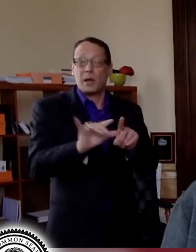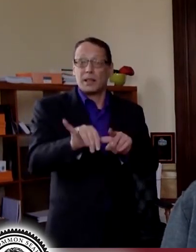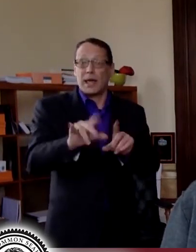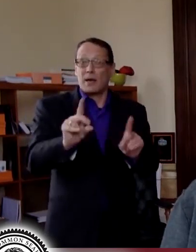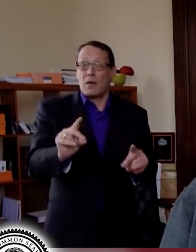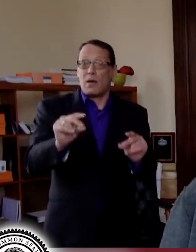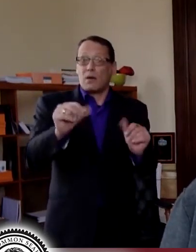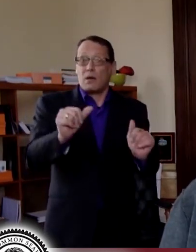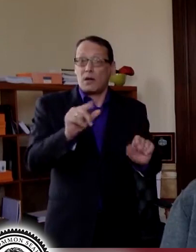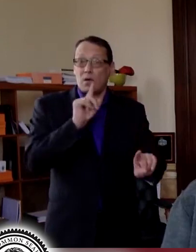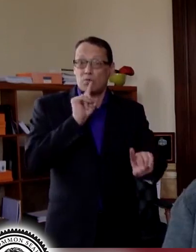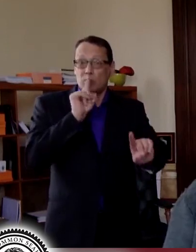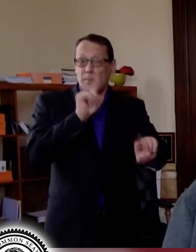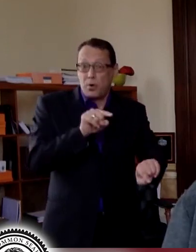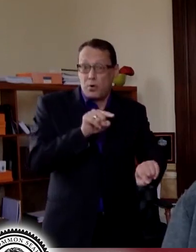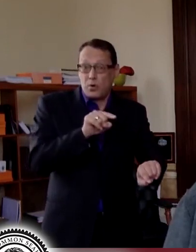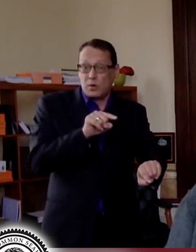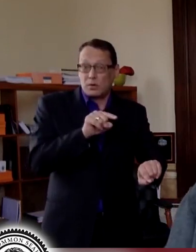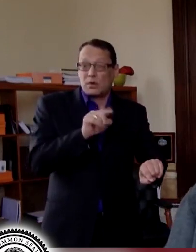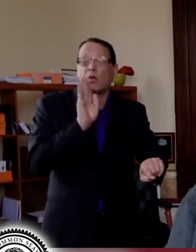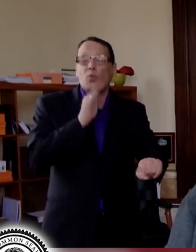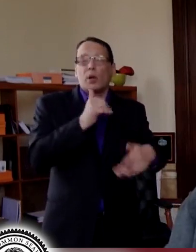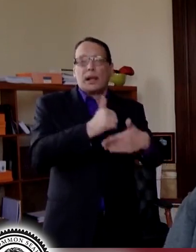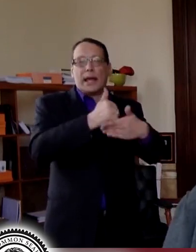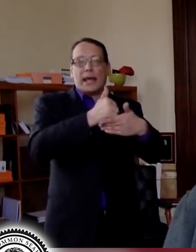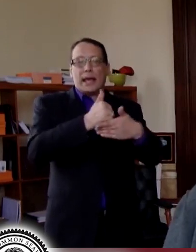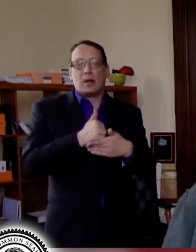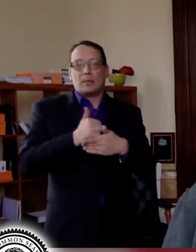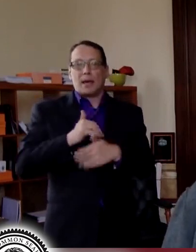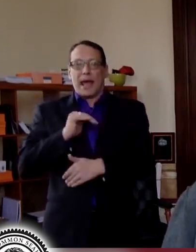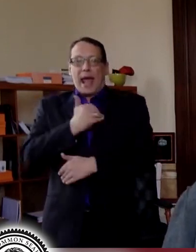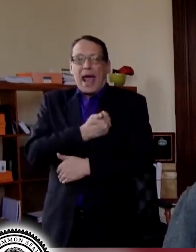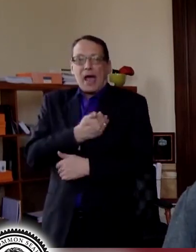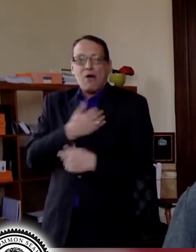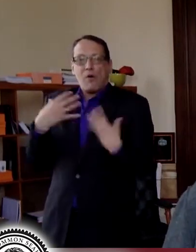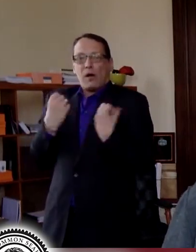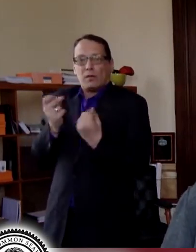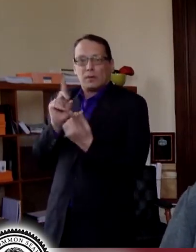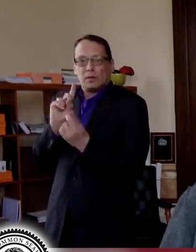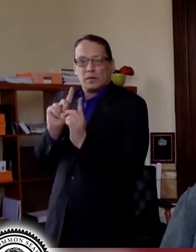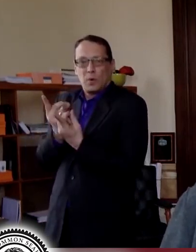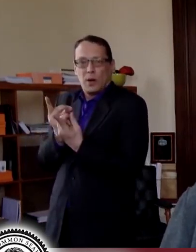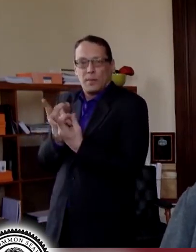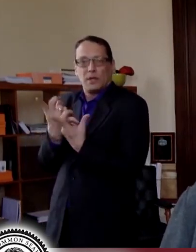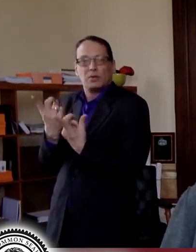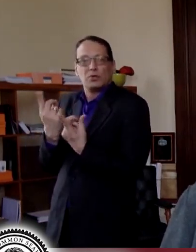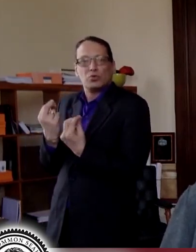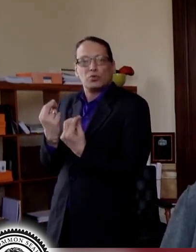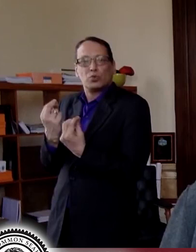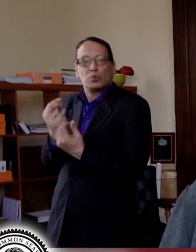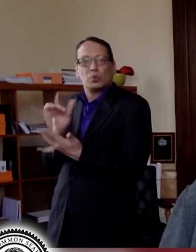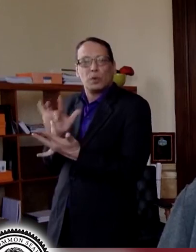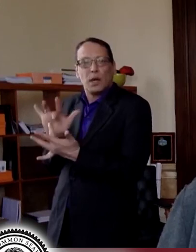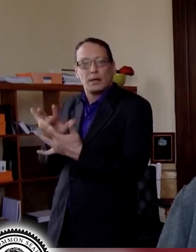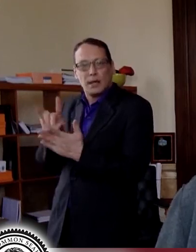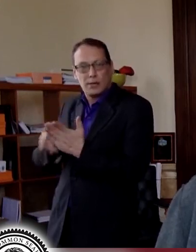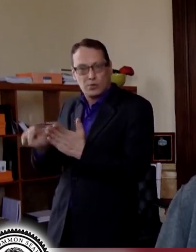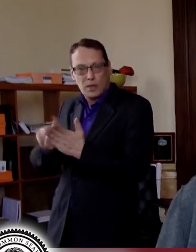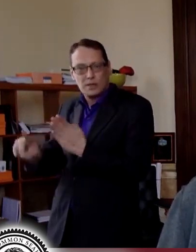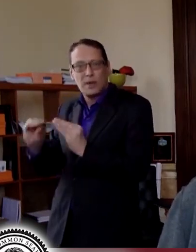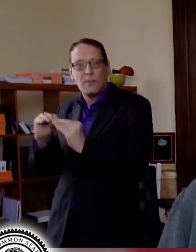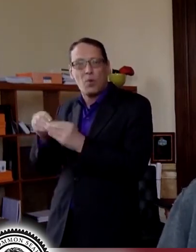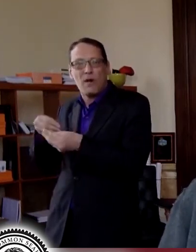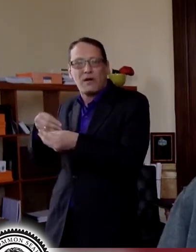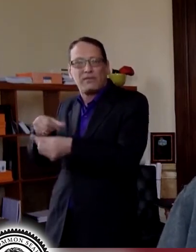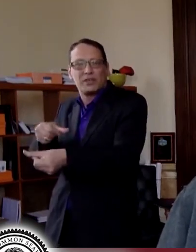reporting in is what helps our health department do contact tracing in a very efficient way.